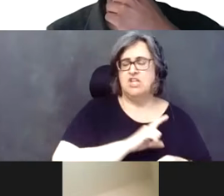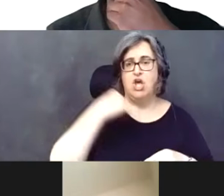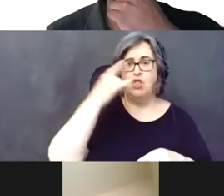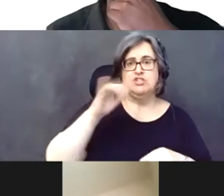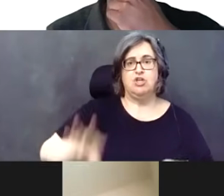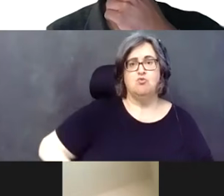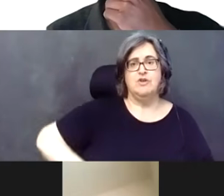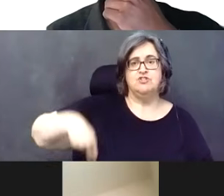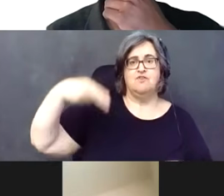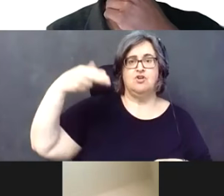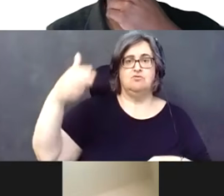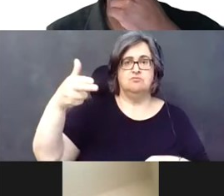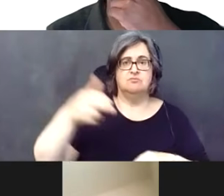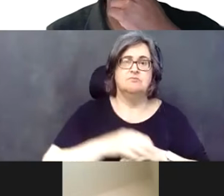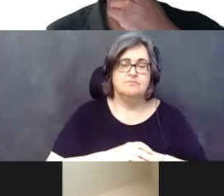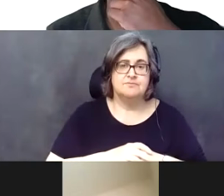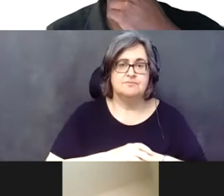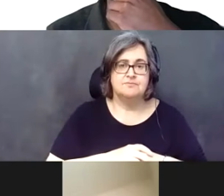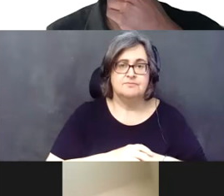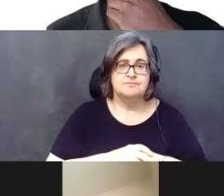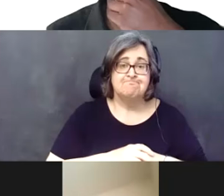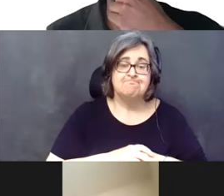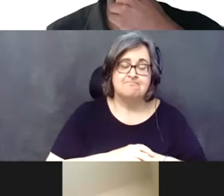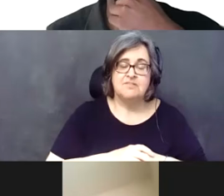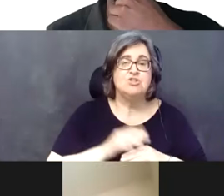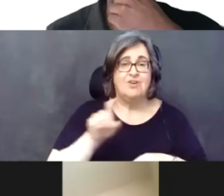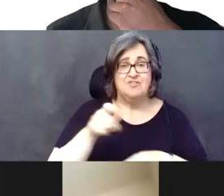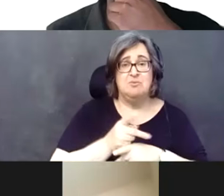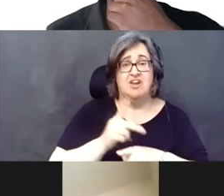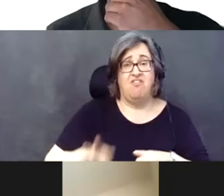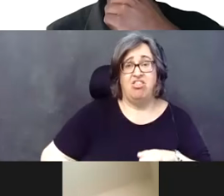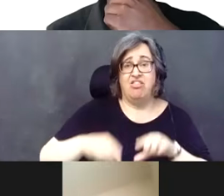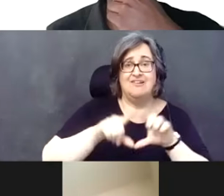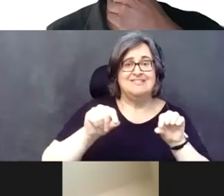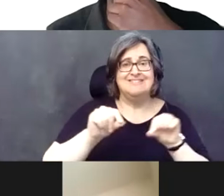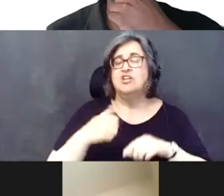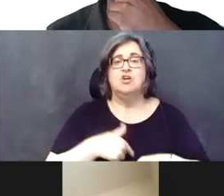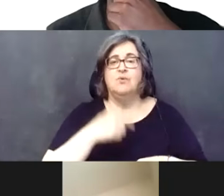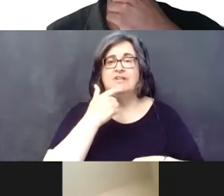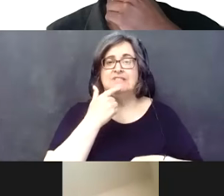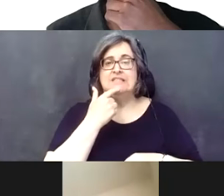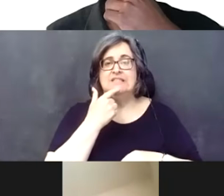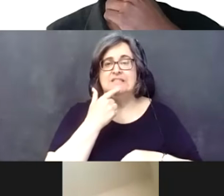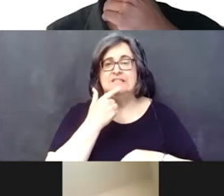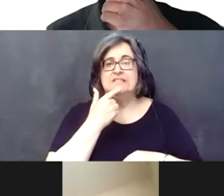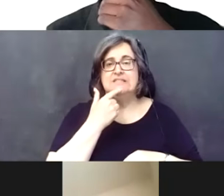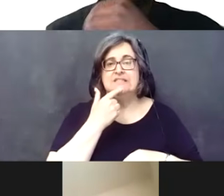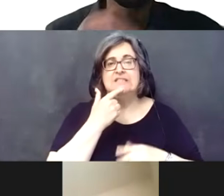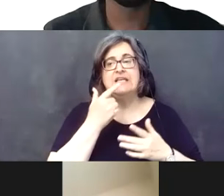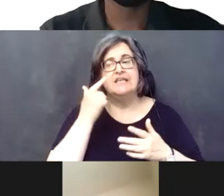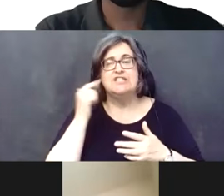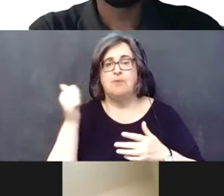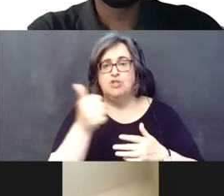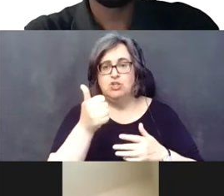like you might be reaching for some kind of weapon. So we usually try to say kind of all of that and really leave it up to